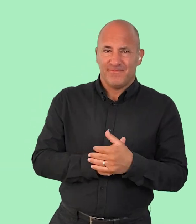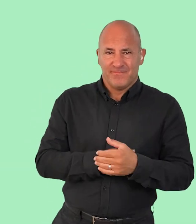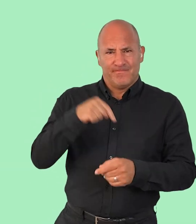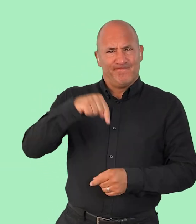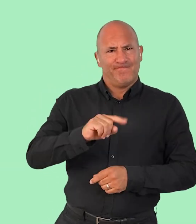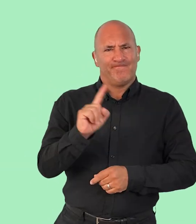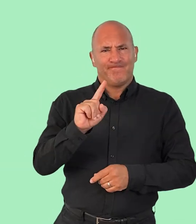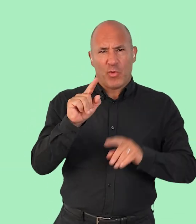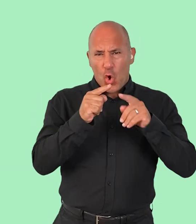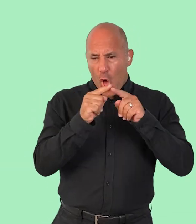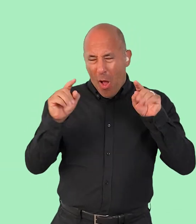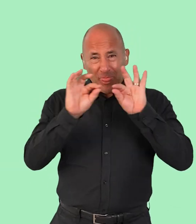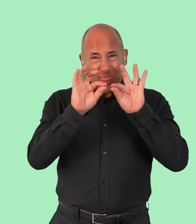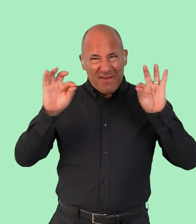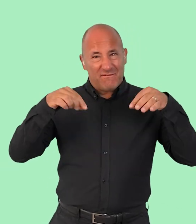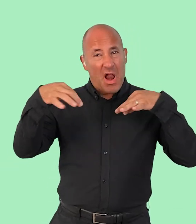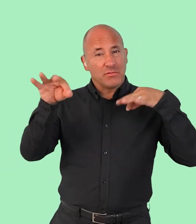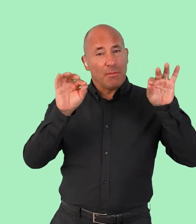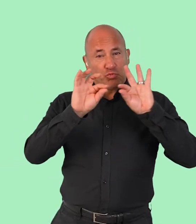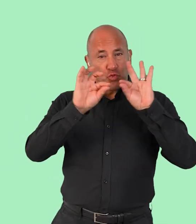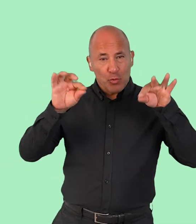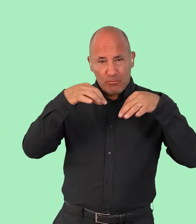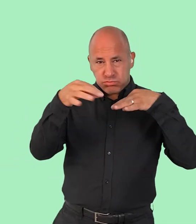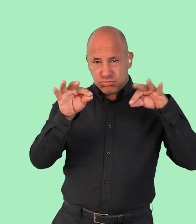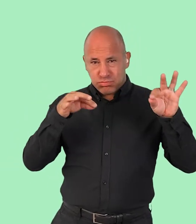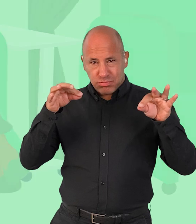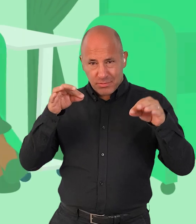A PICC line is a long, thin, flexible tube.